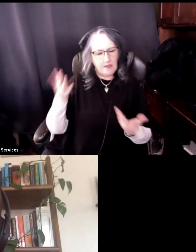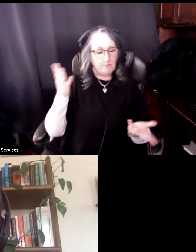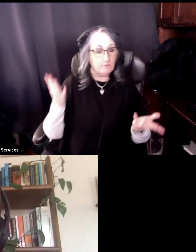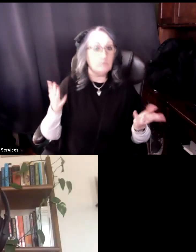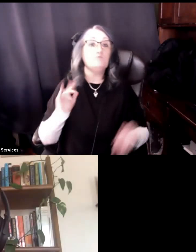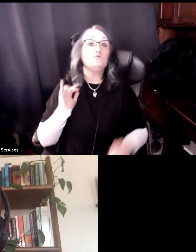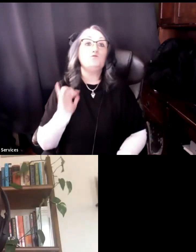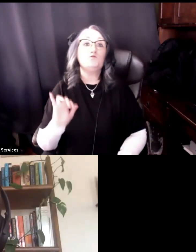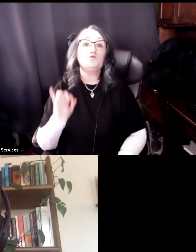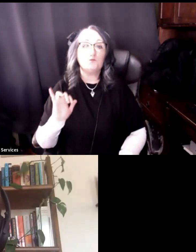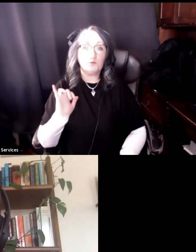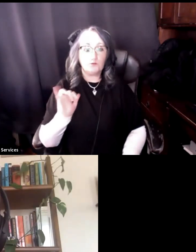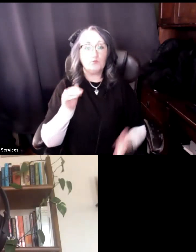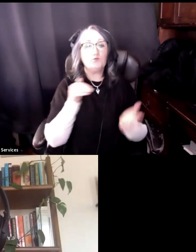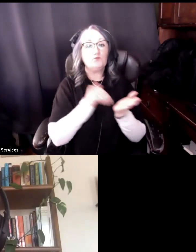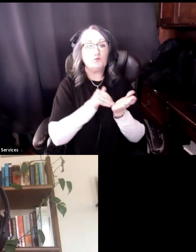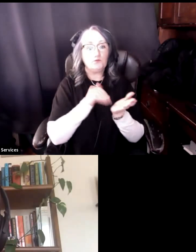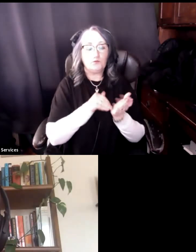Yes.